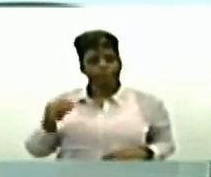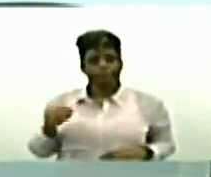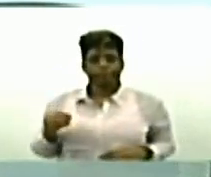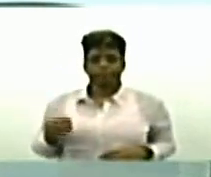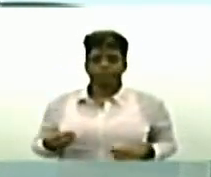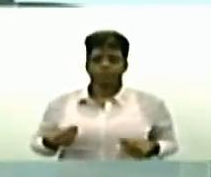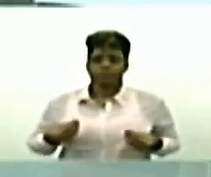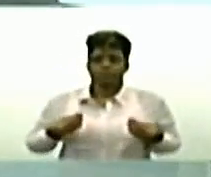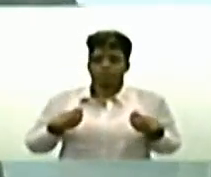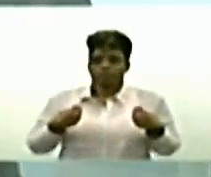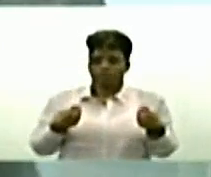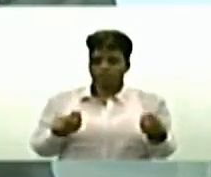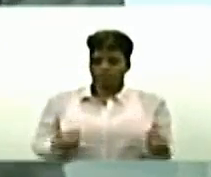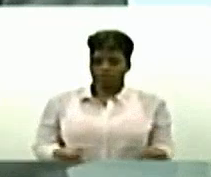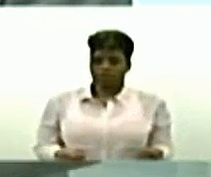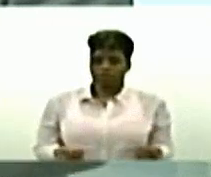give that powers and authority